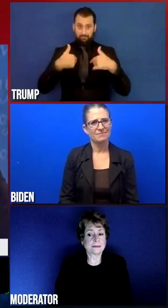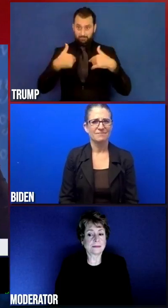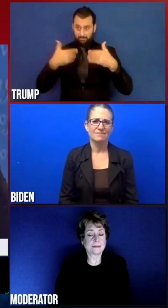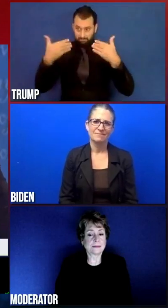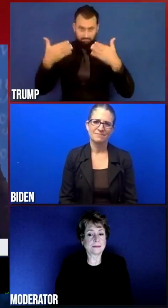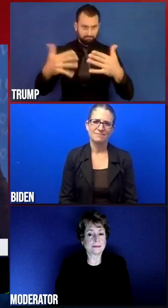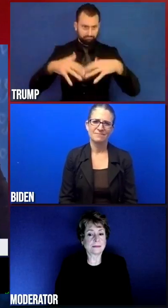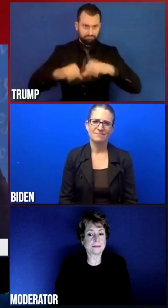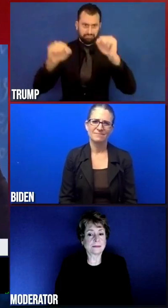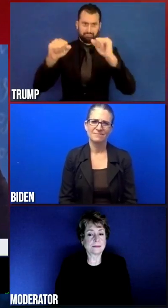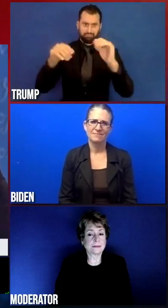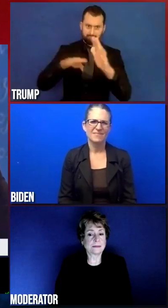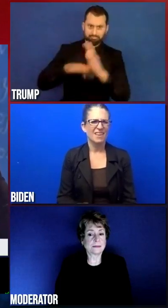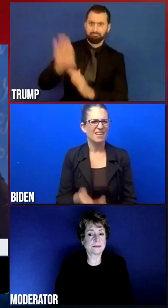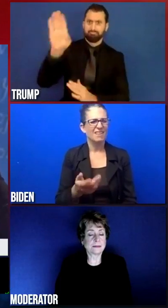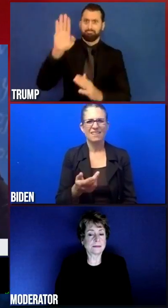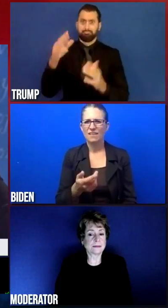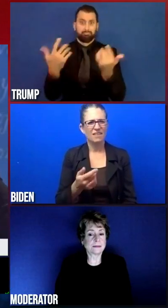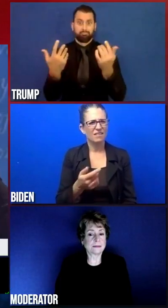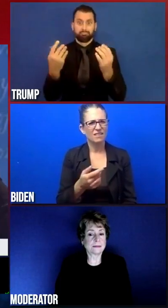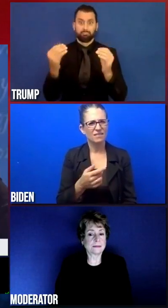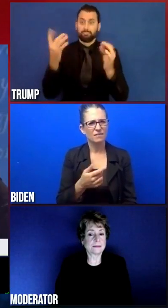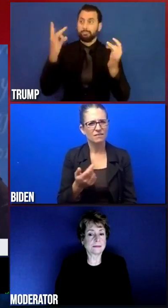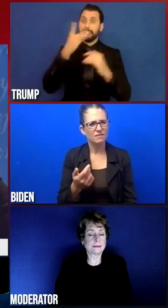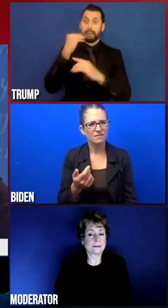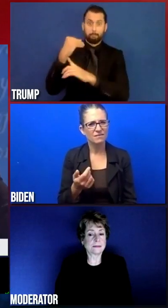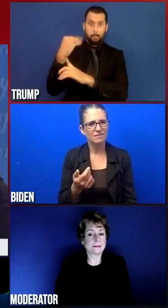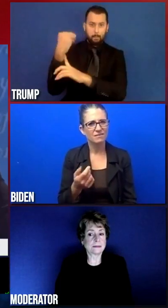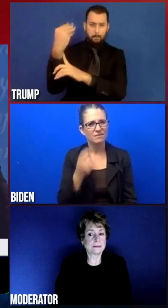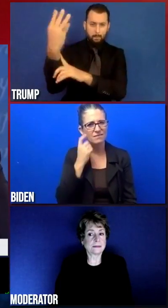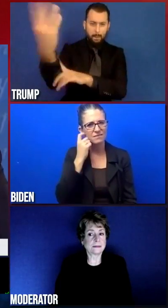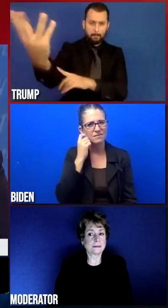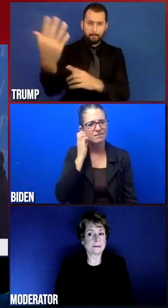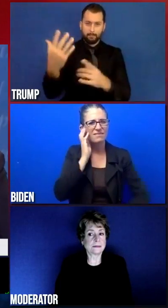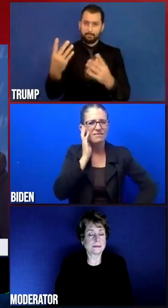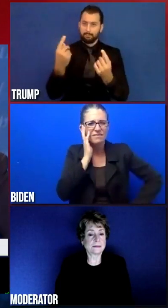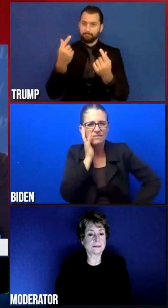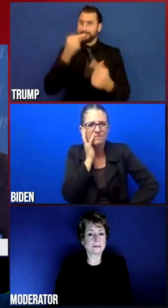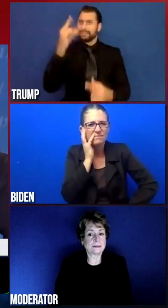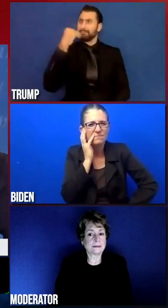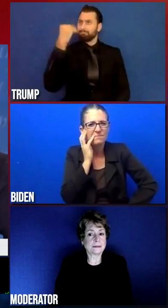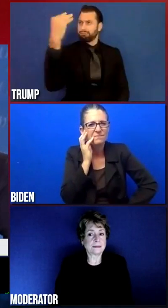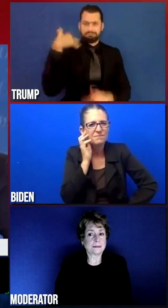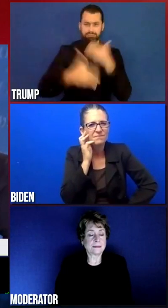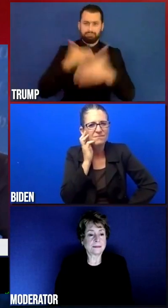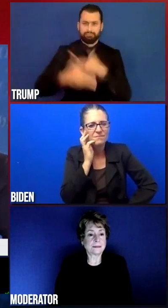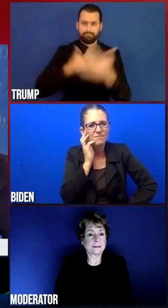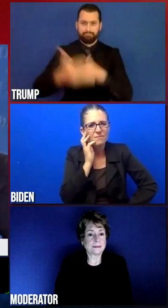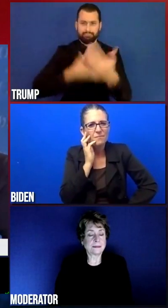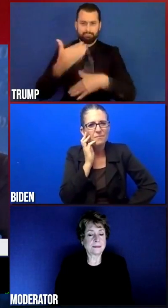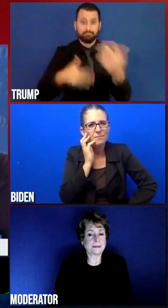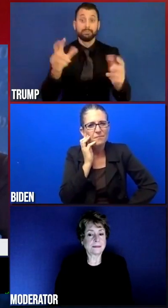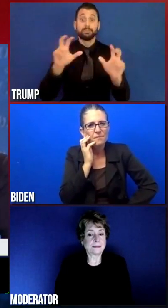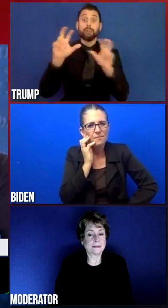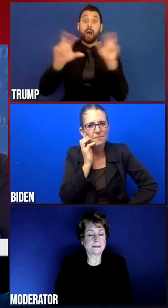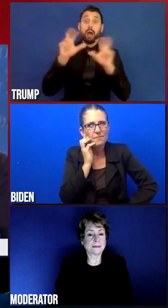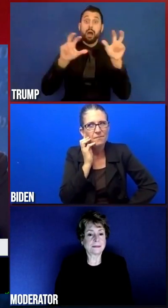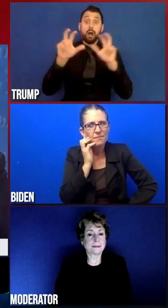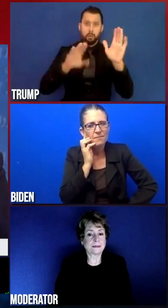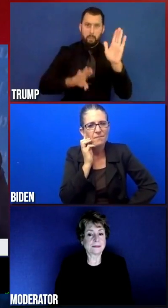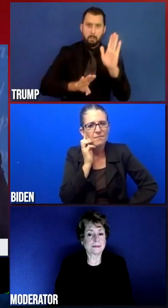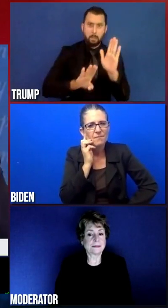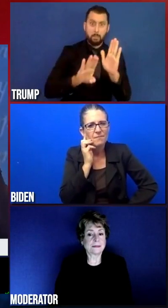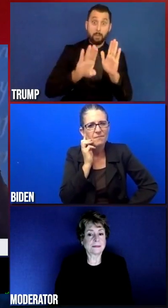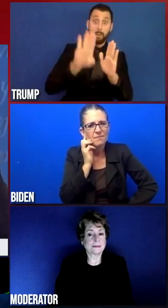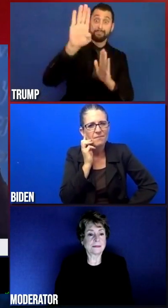recovery since 1929. Let me tell you about the stock market. When the stock market goes up, that means jobs. It also means 401ks. If